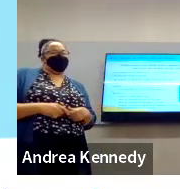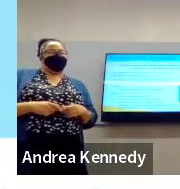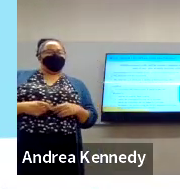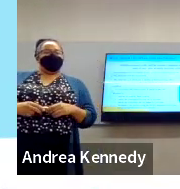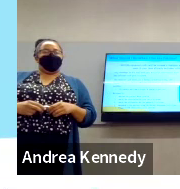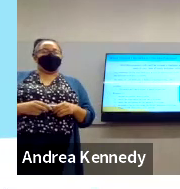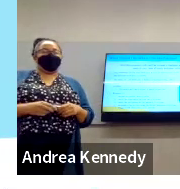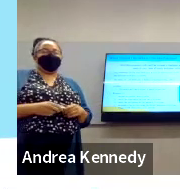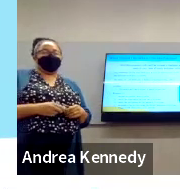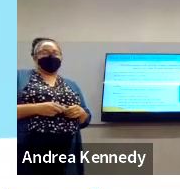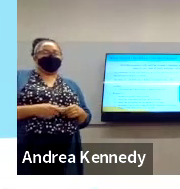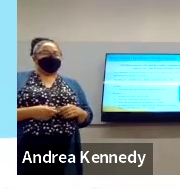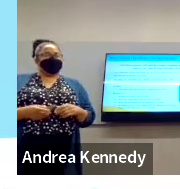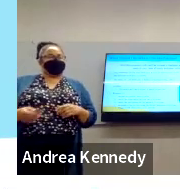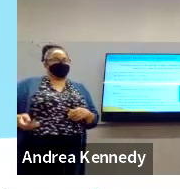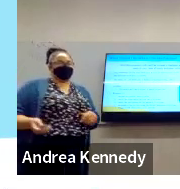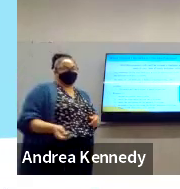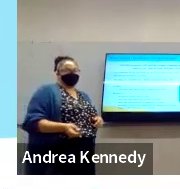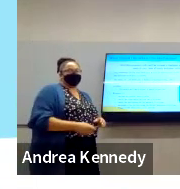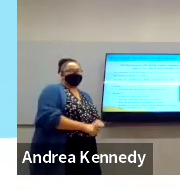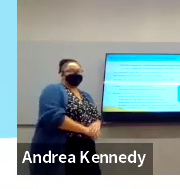with the city within 30 days.